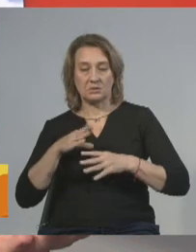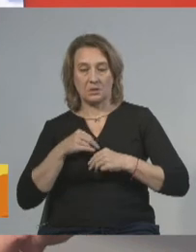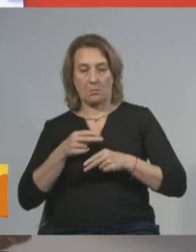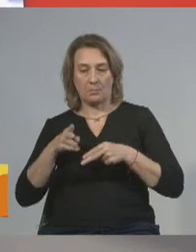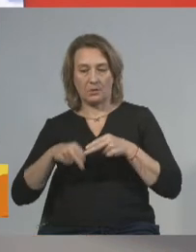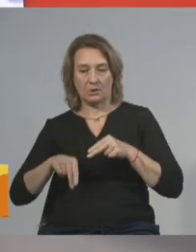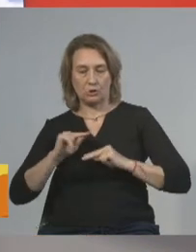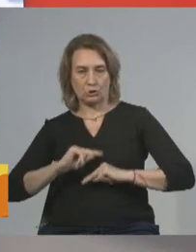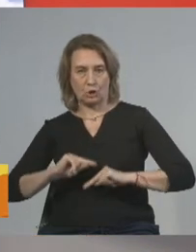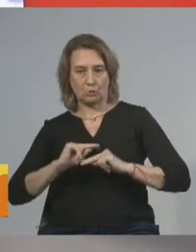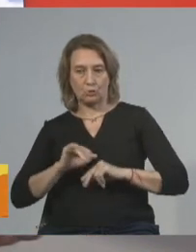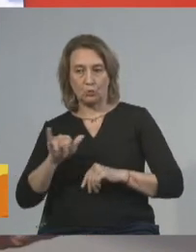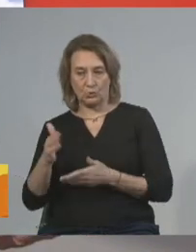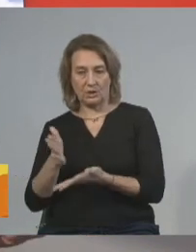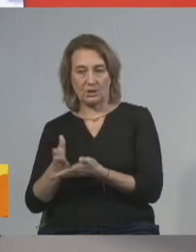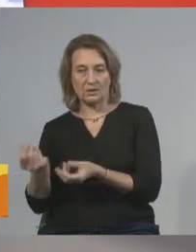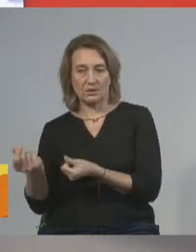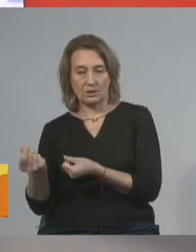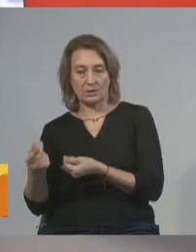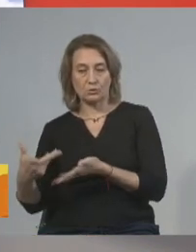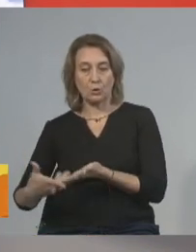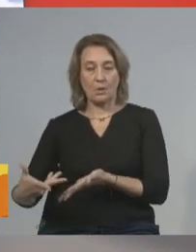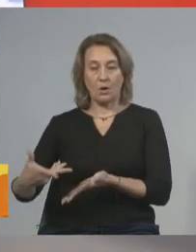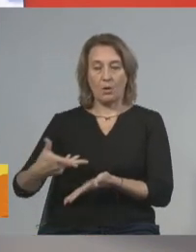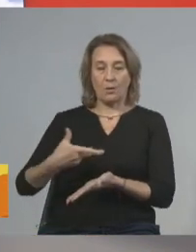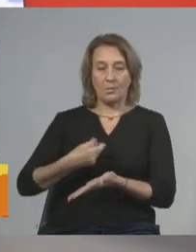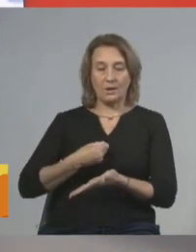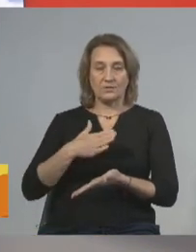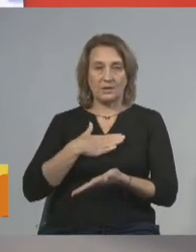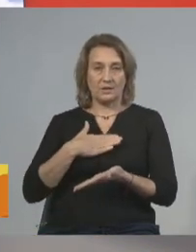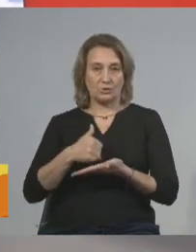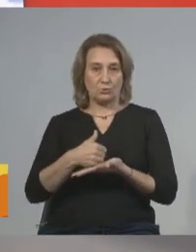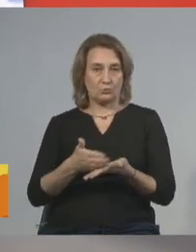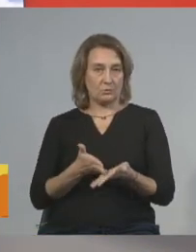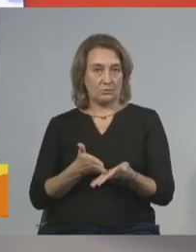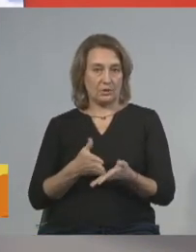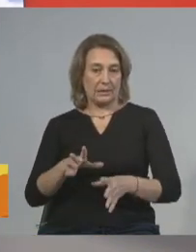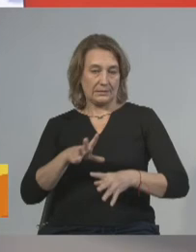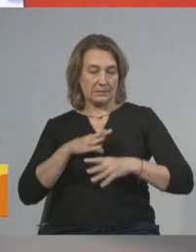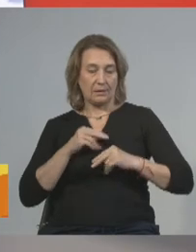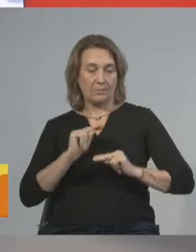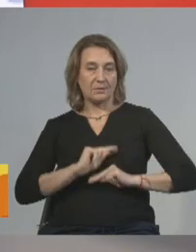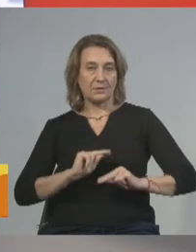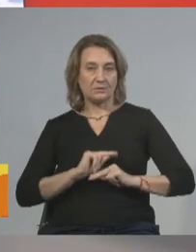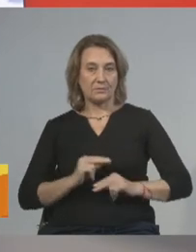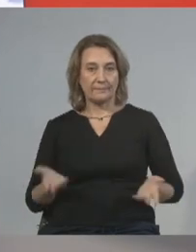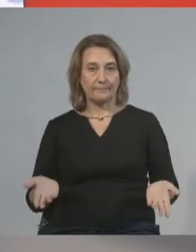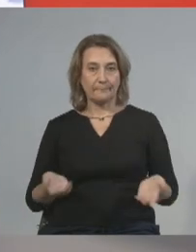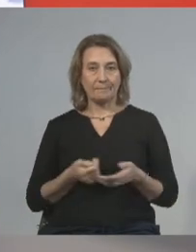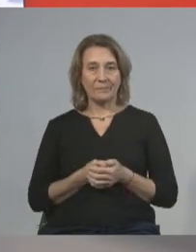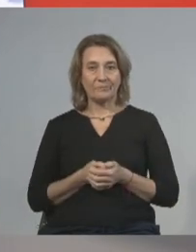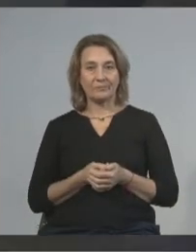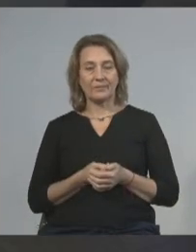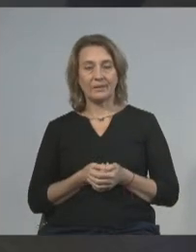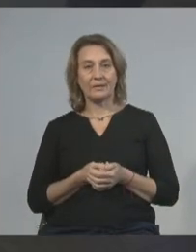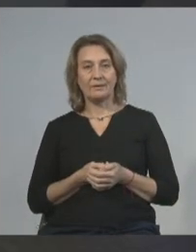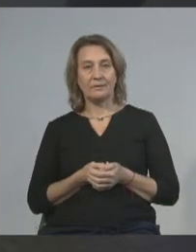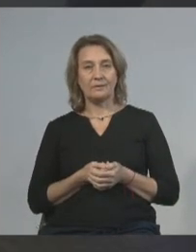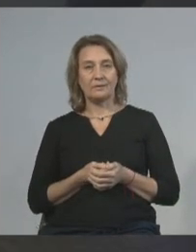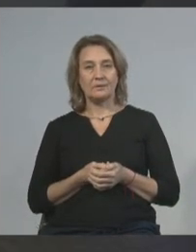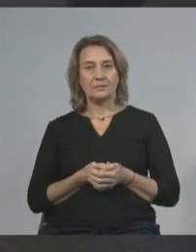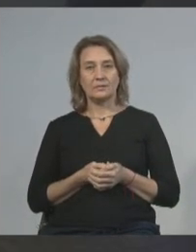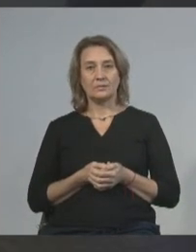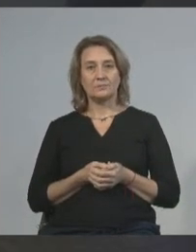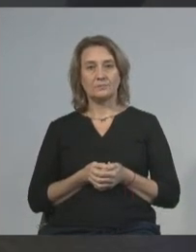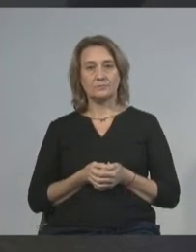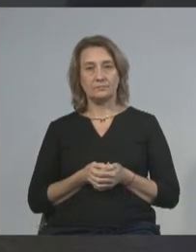and then the effect is the following why would they stop working with us if they have money to pay for our services and to interact with us